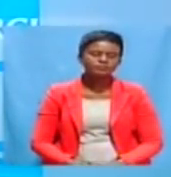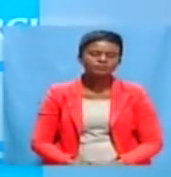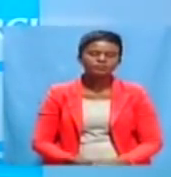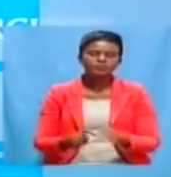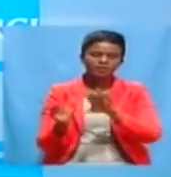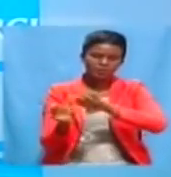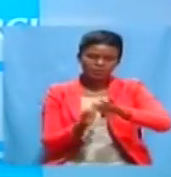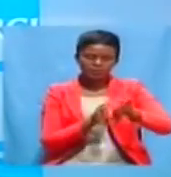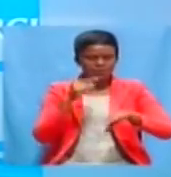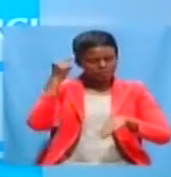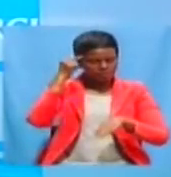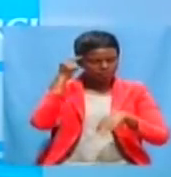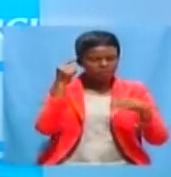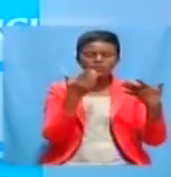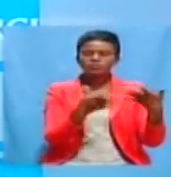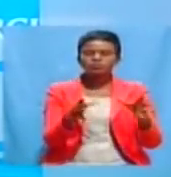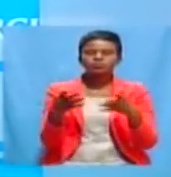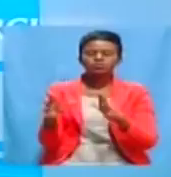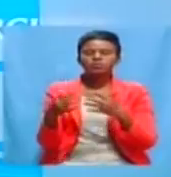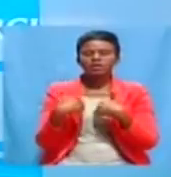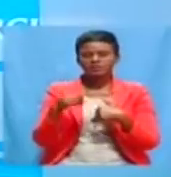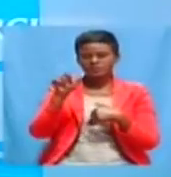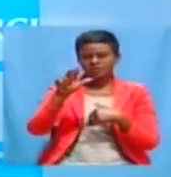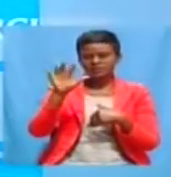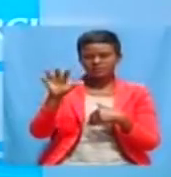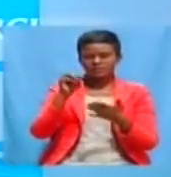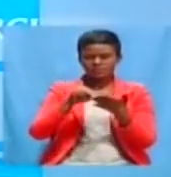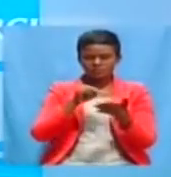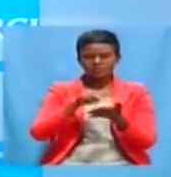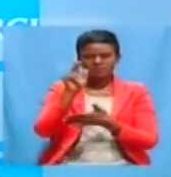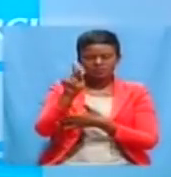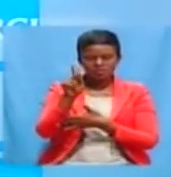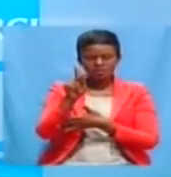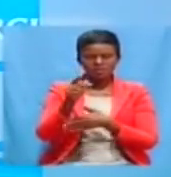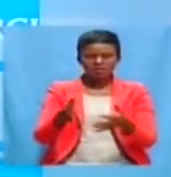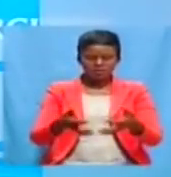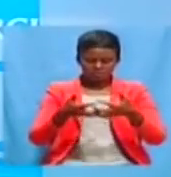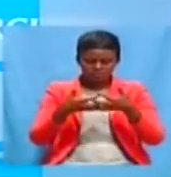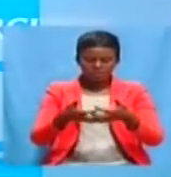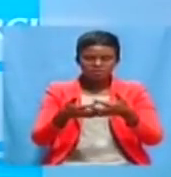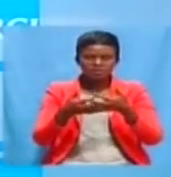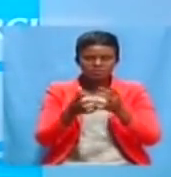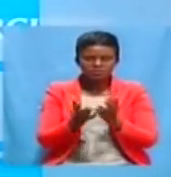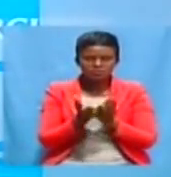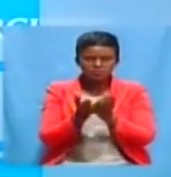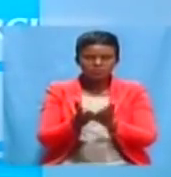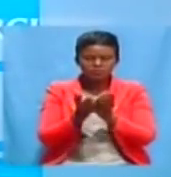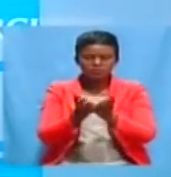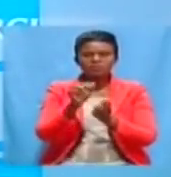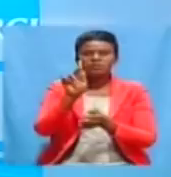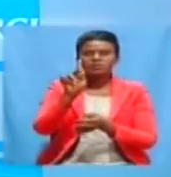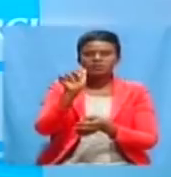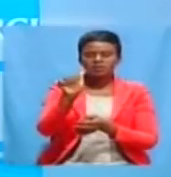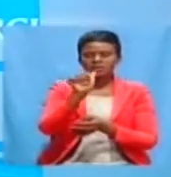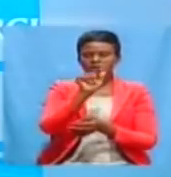The government is losing about 35 million kwacha daily following the breakdown of the second pontoon at Kazungula border